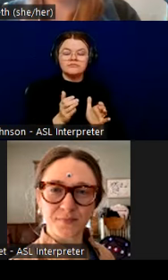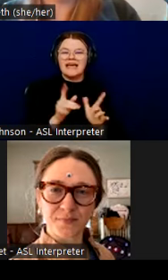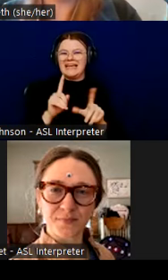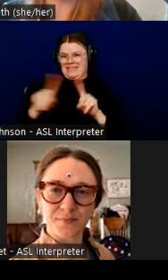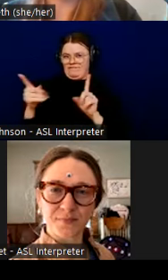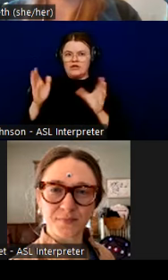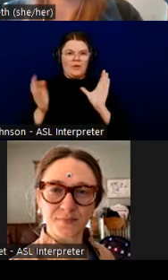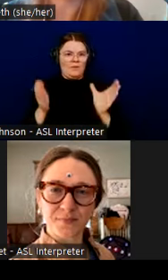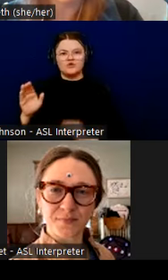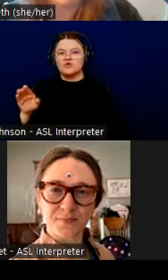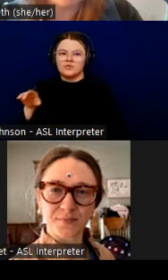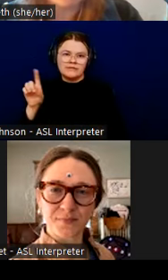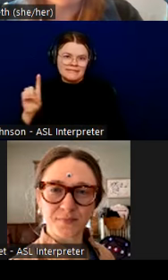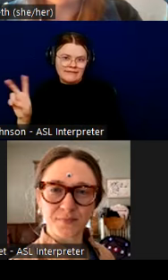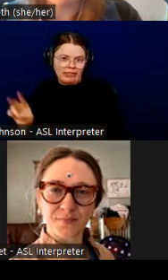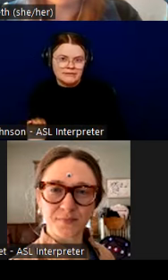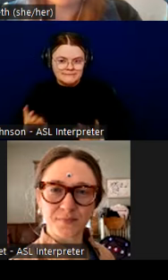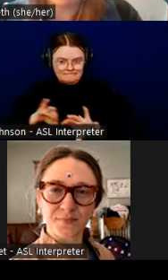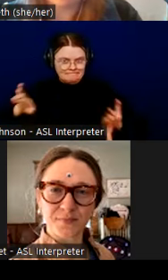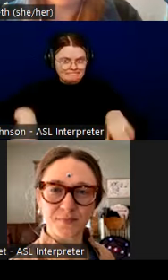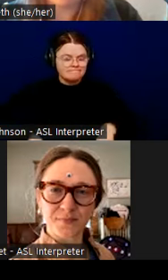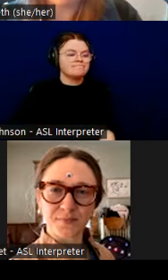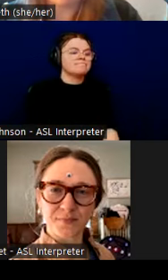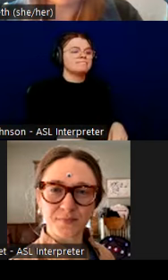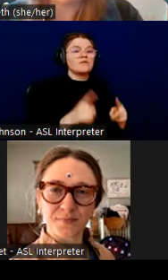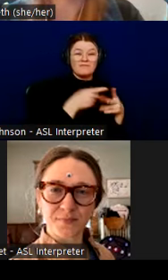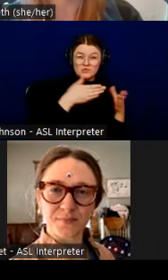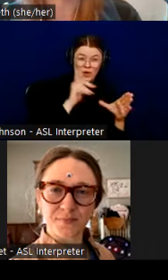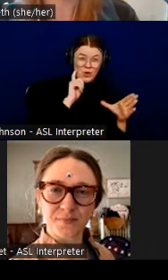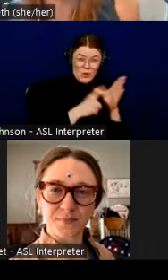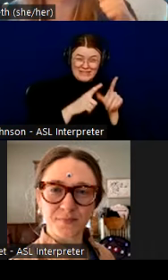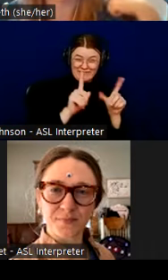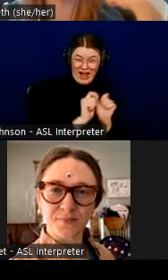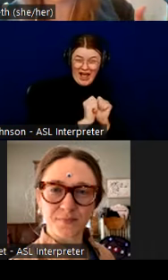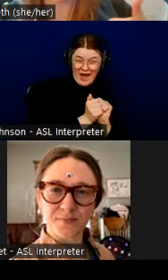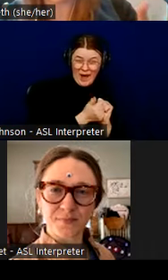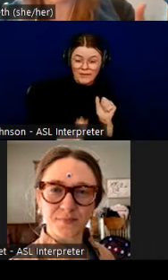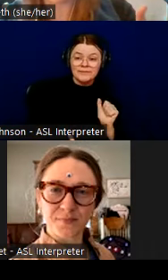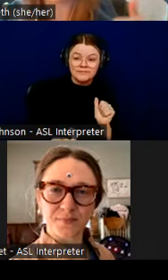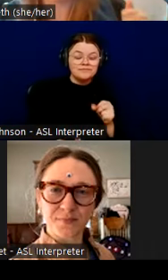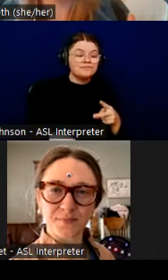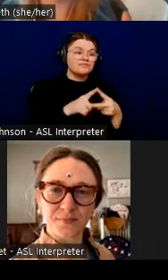assault. So the first characteristic of resistive violence is that it has a